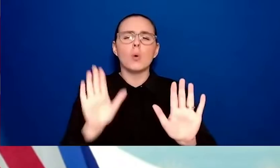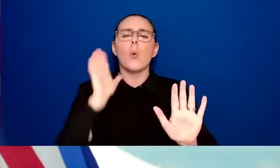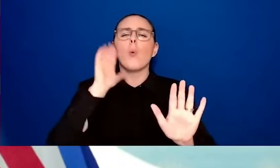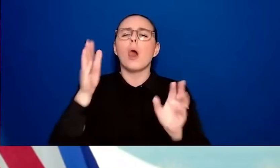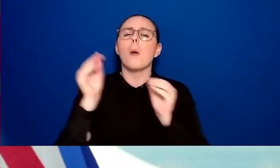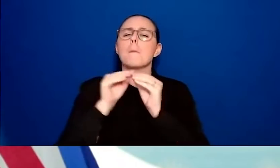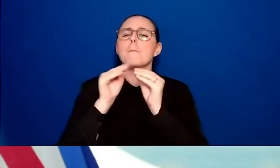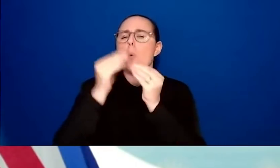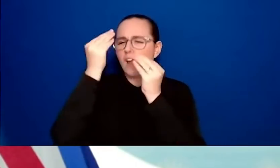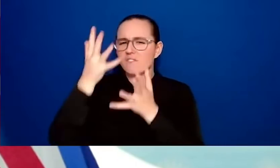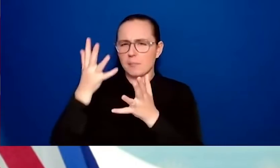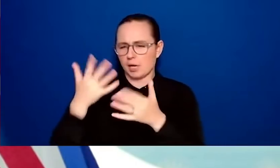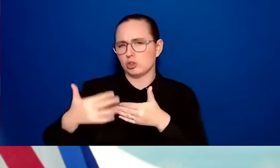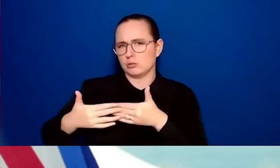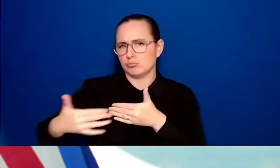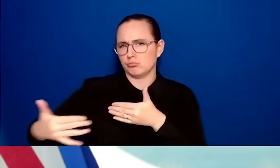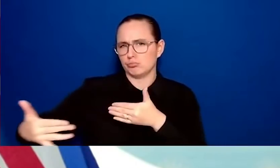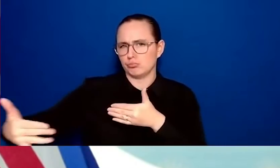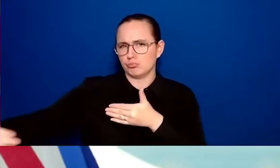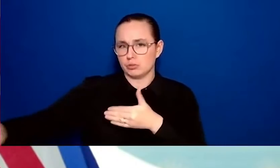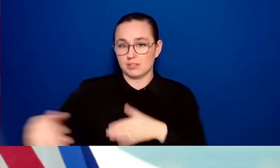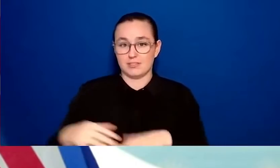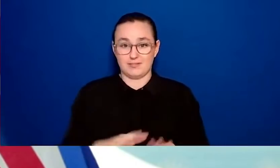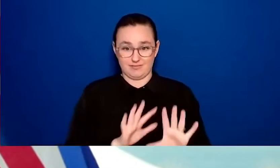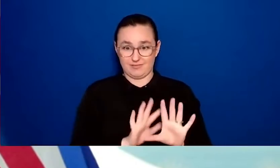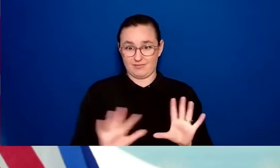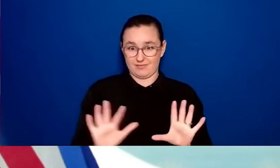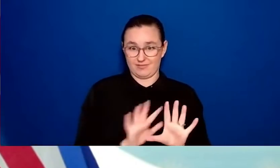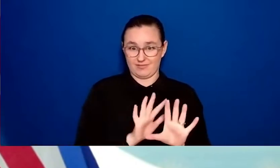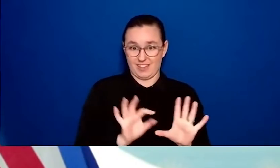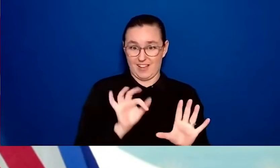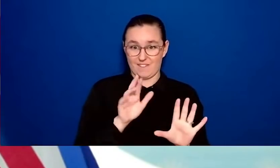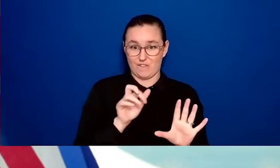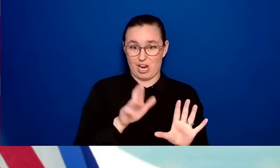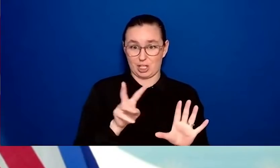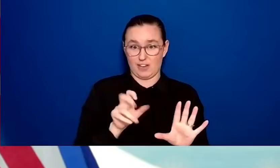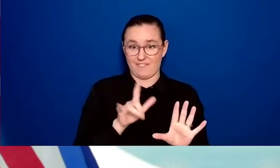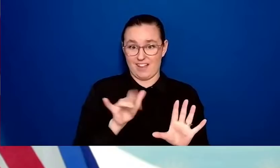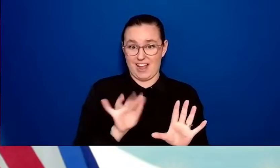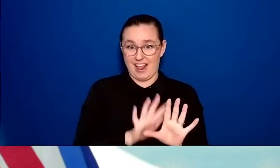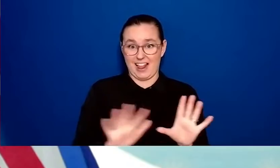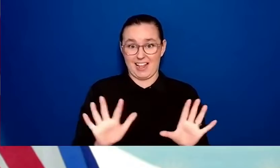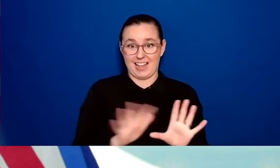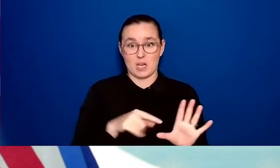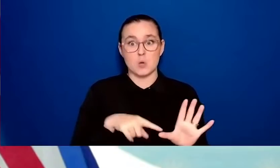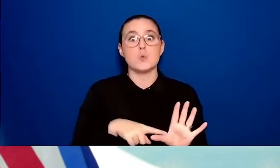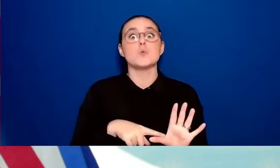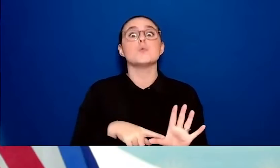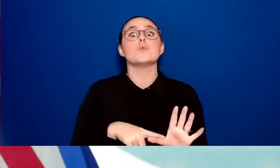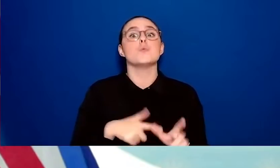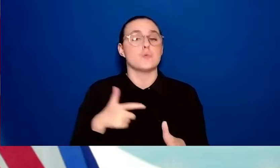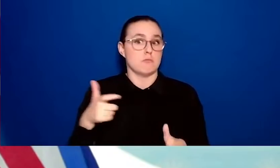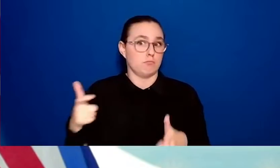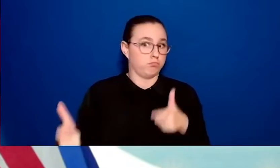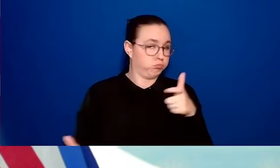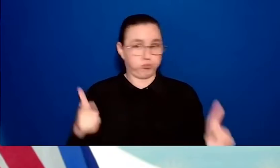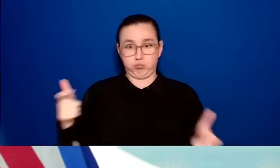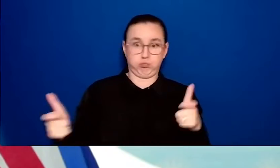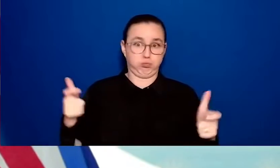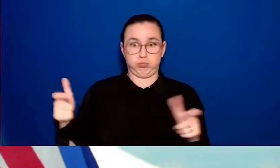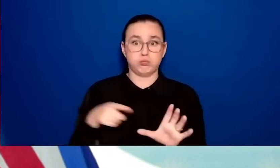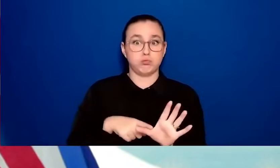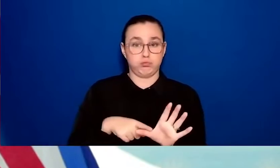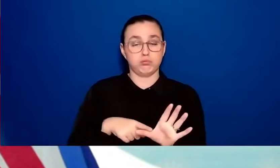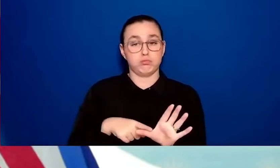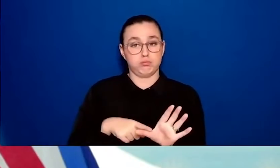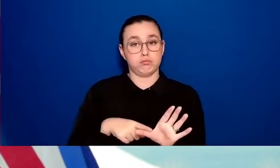Authority is the second largest employer in the province, roughly 30,000 employees. Not all of those will have this applied to them, but a very significant